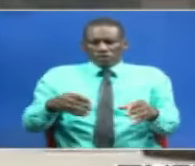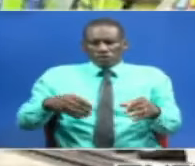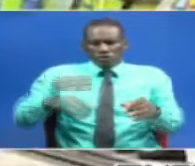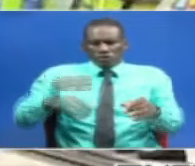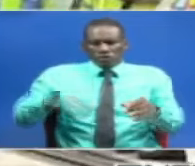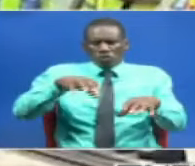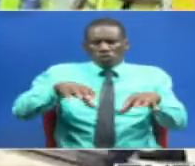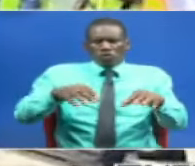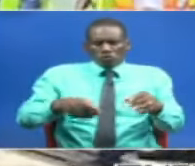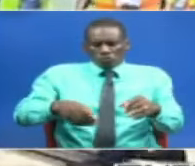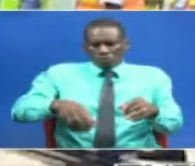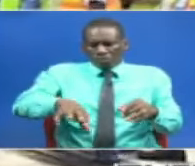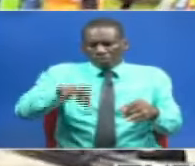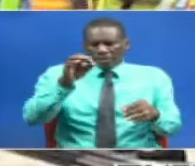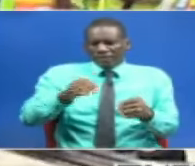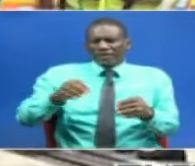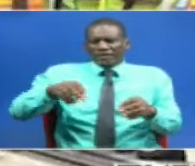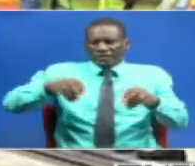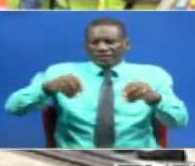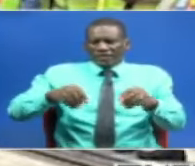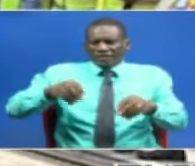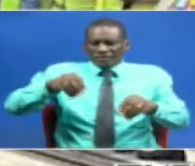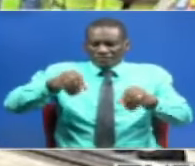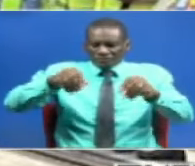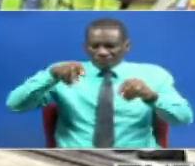to enhance tea production in the country.